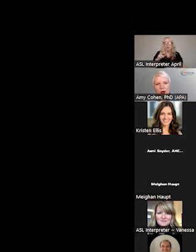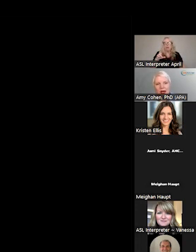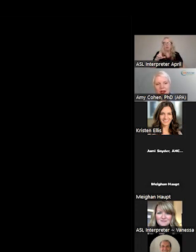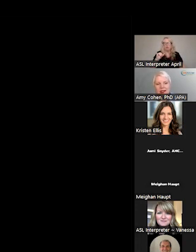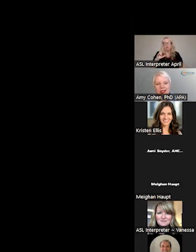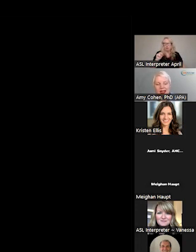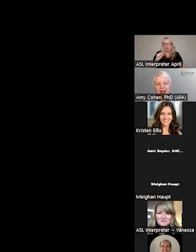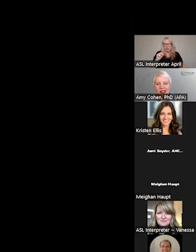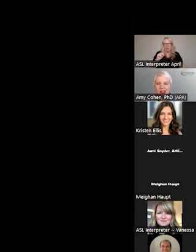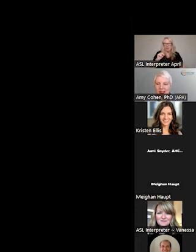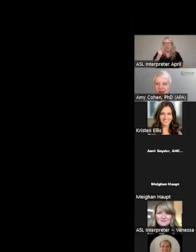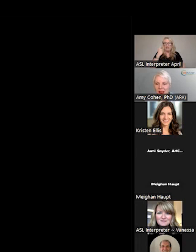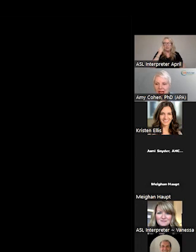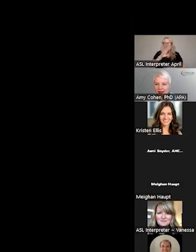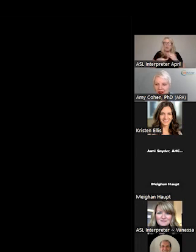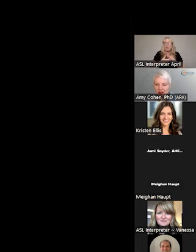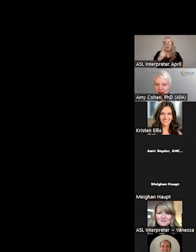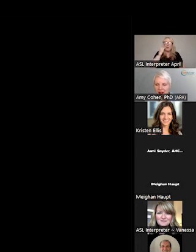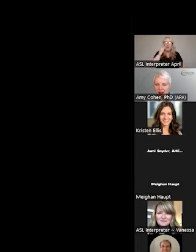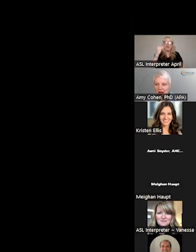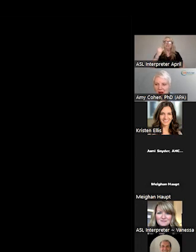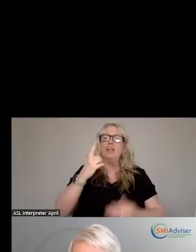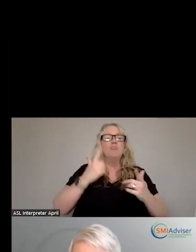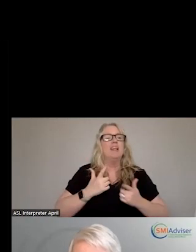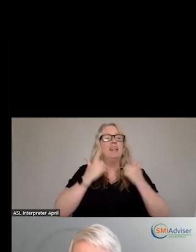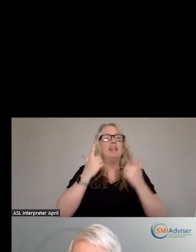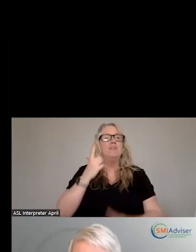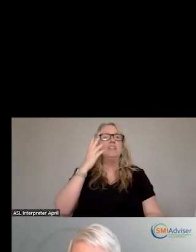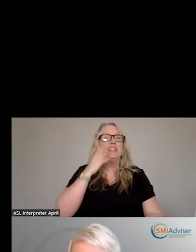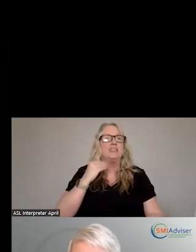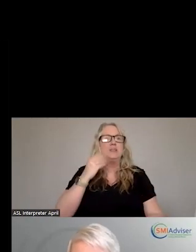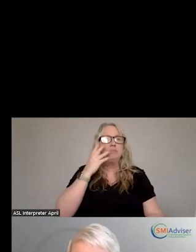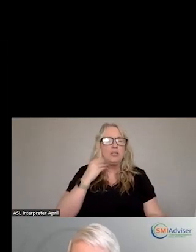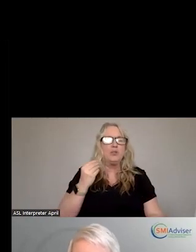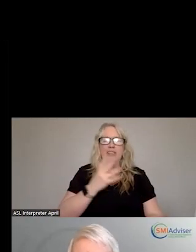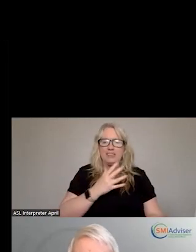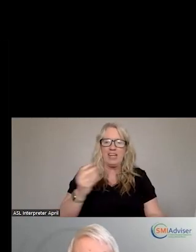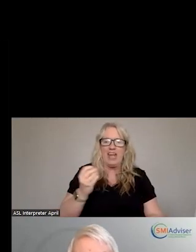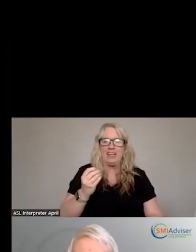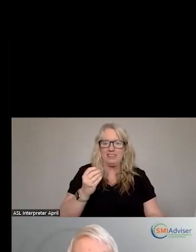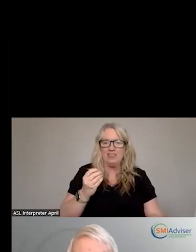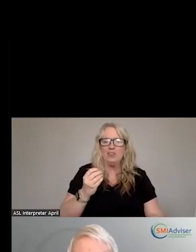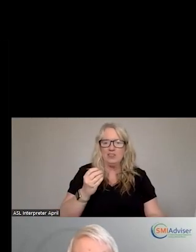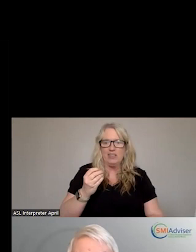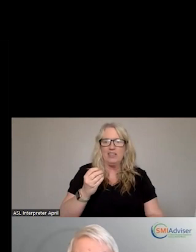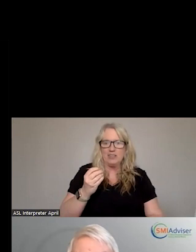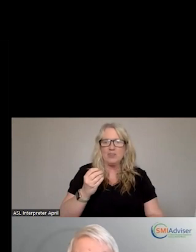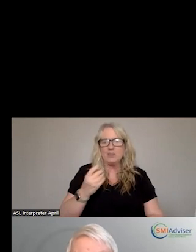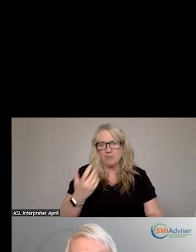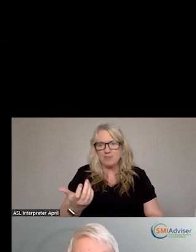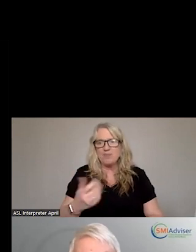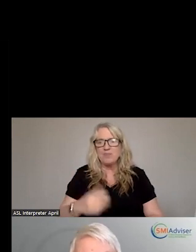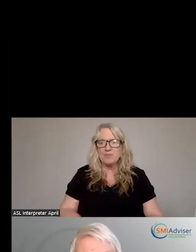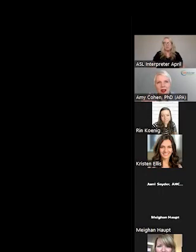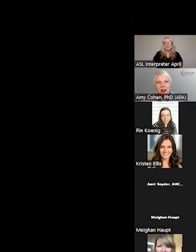This whole idea of a lived lens and having this as a